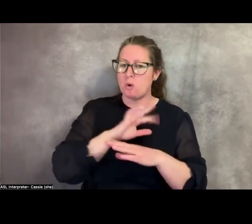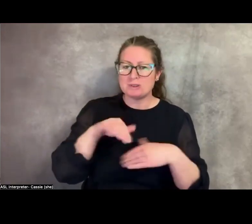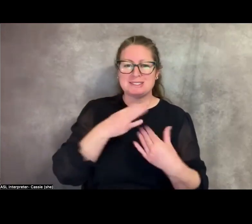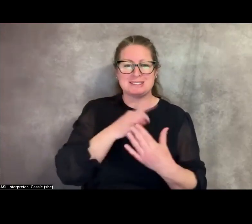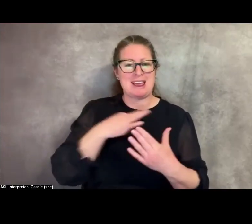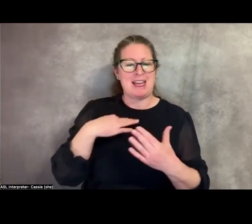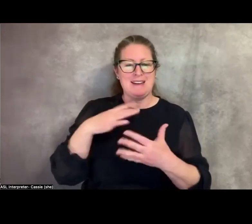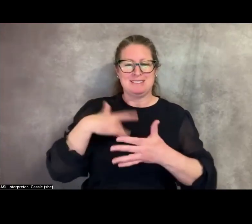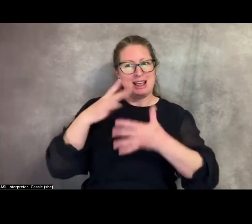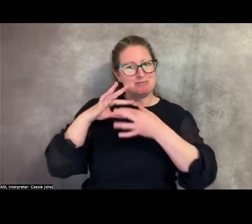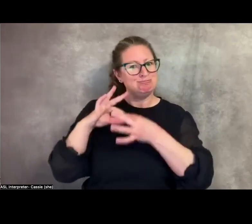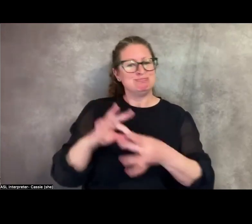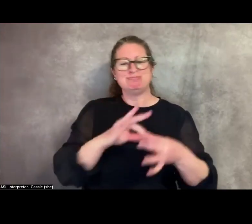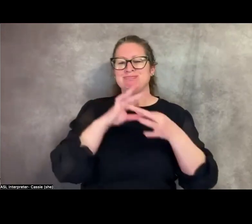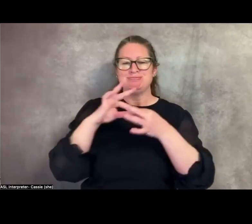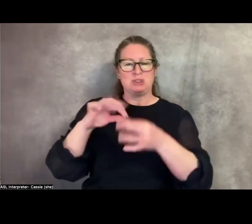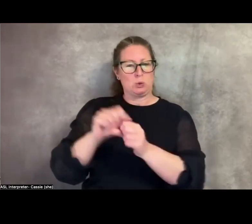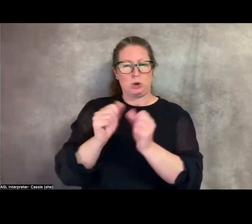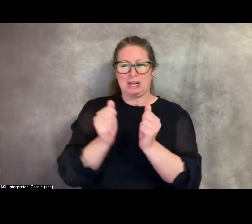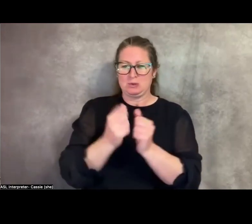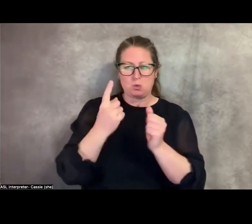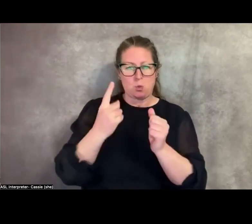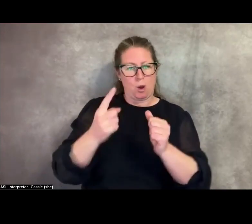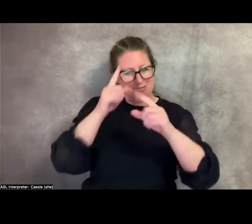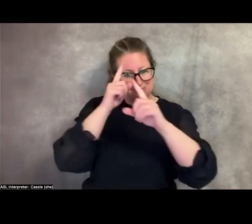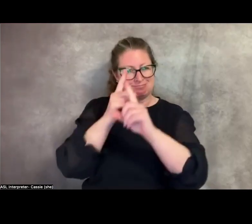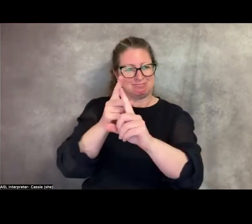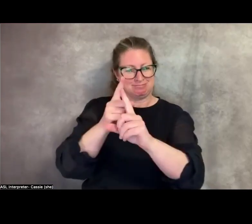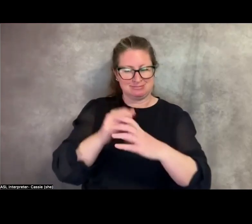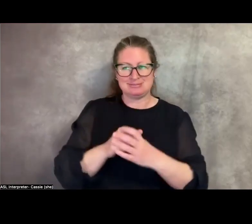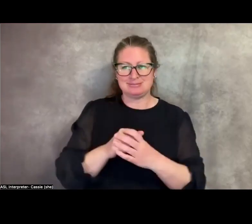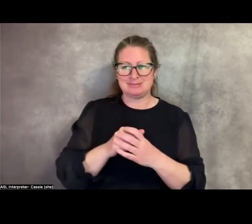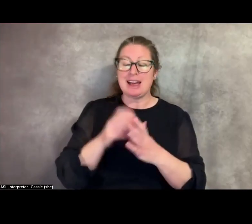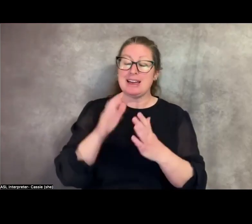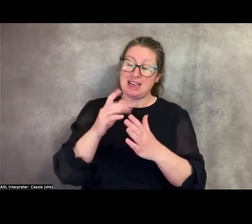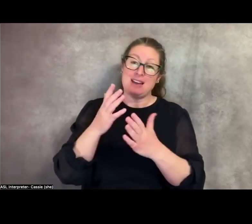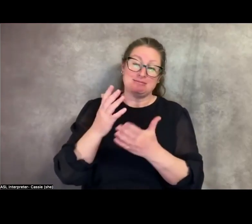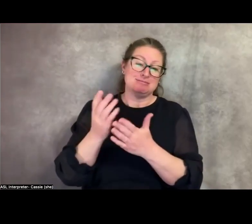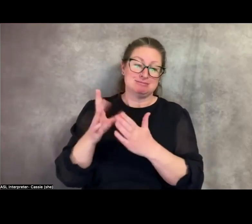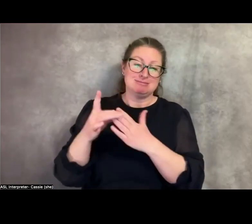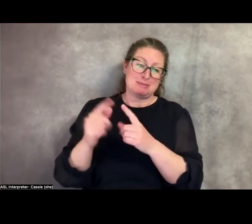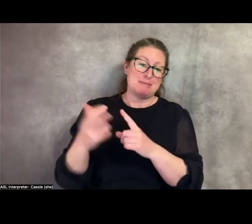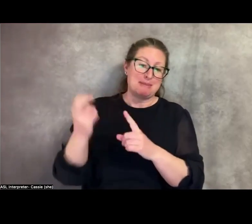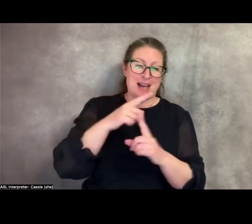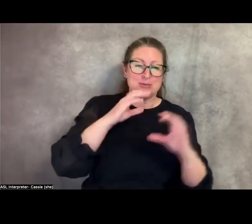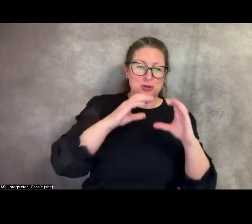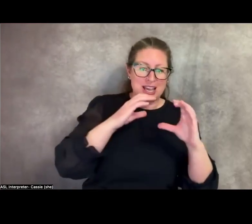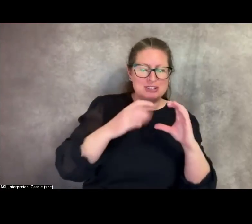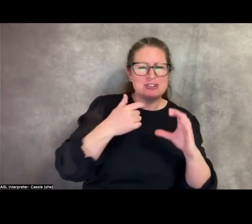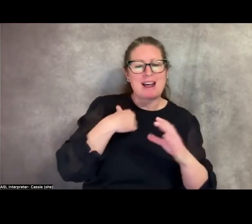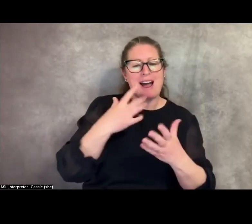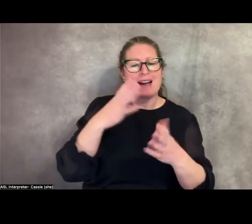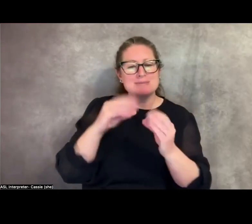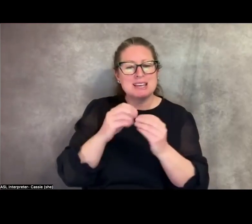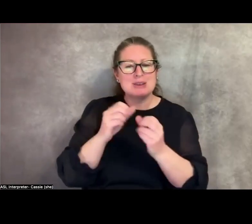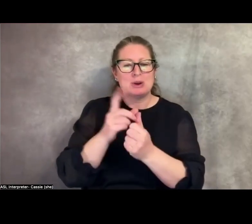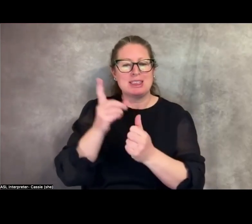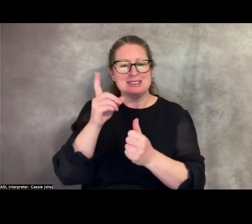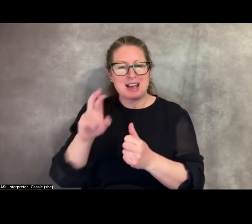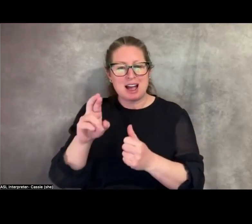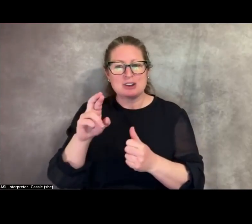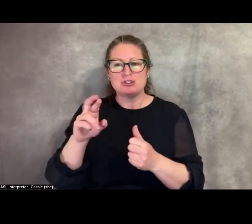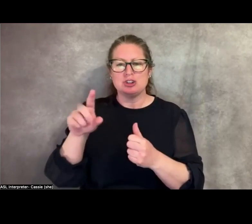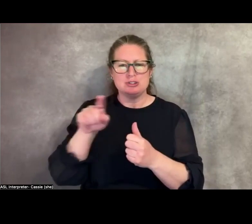one, which brings us back to communication. Being able to meet and consult with Dr. R and Dr. F